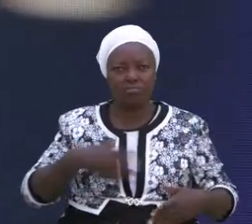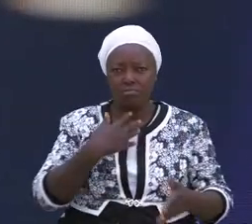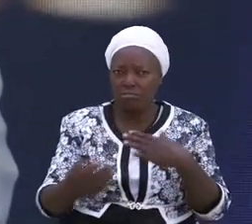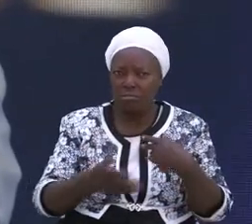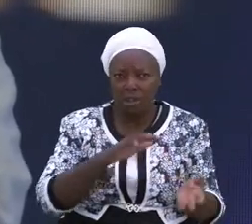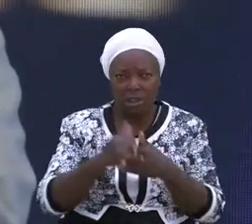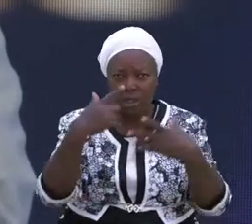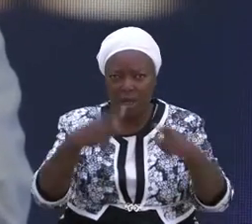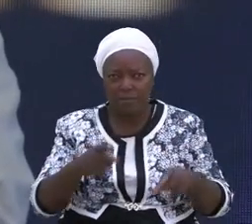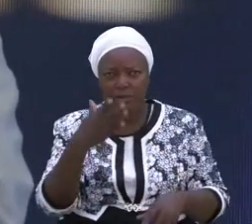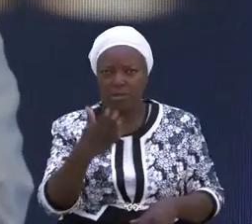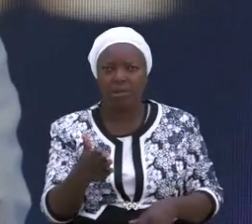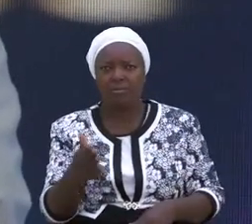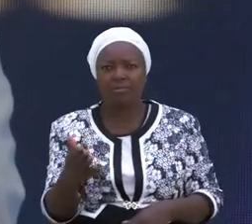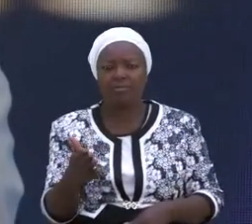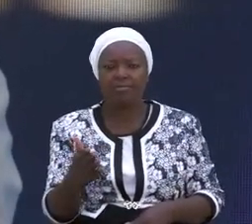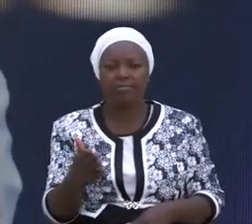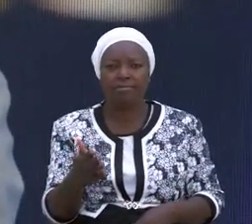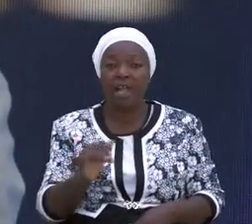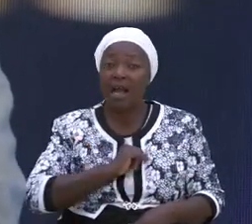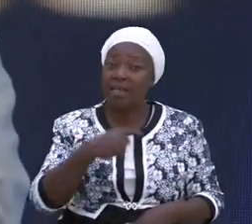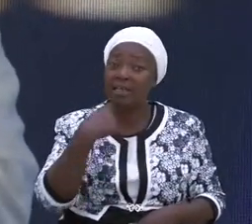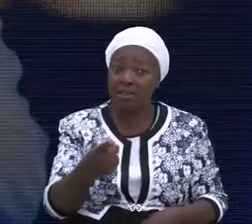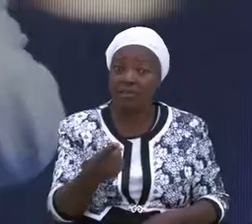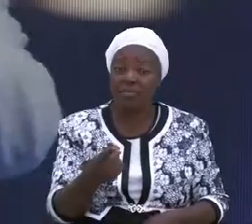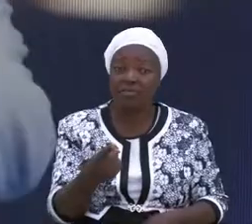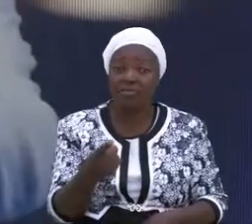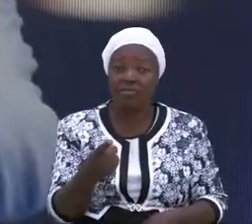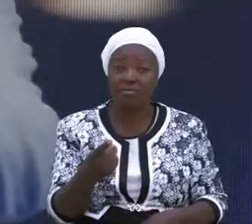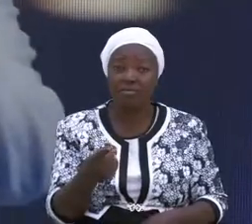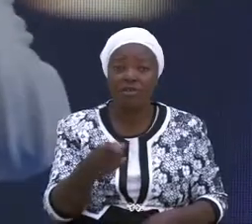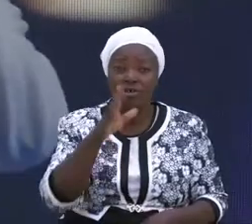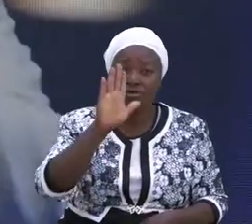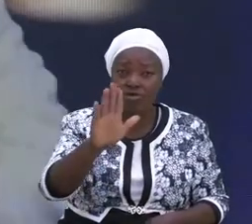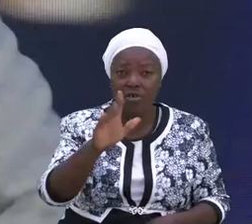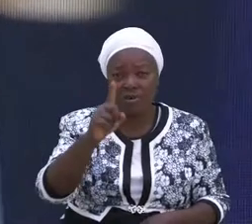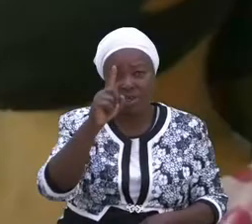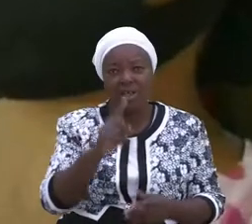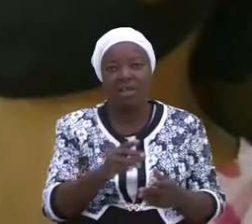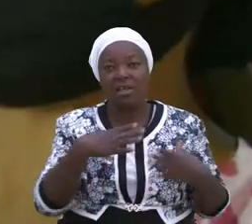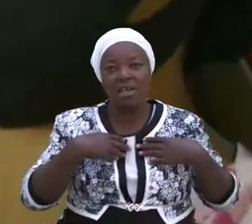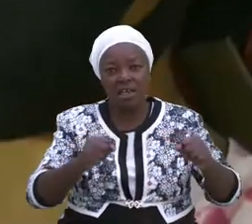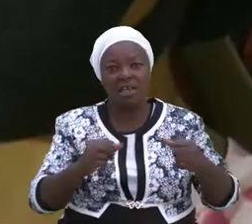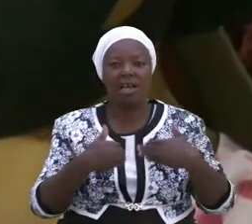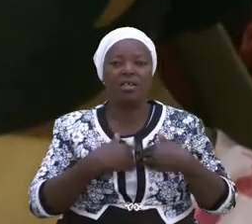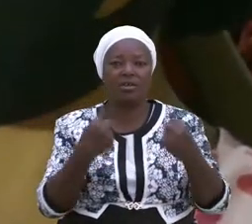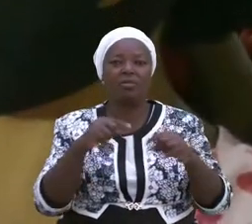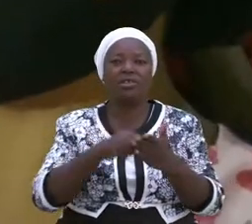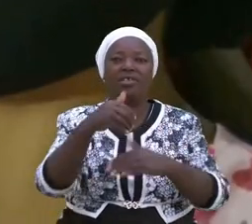there, I tell you, your healing has come tonight.